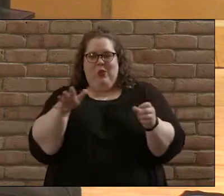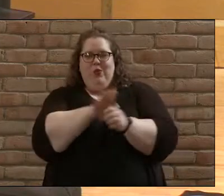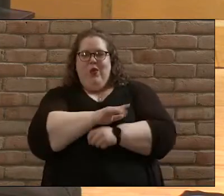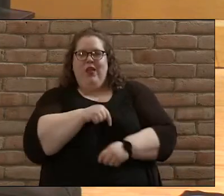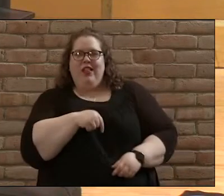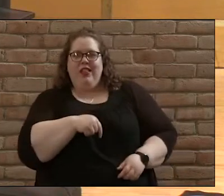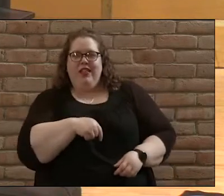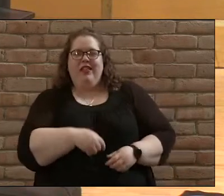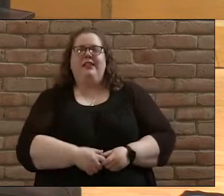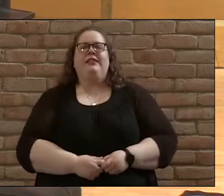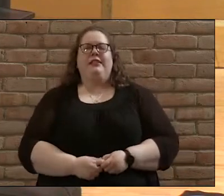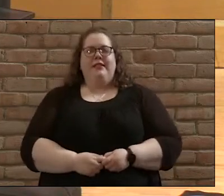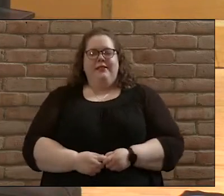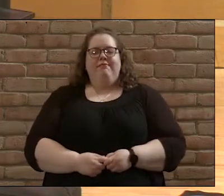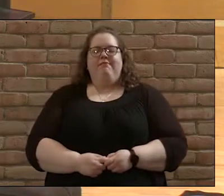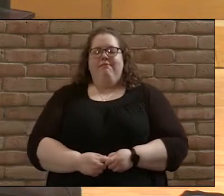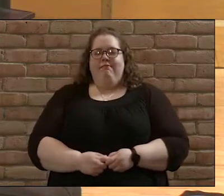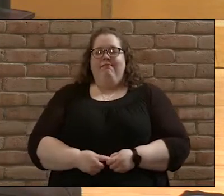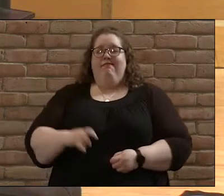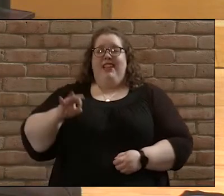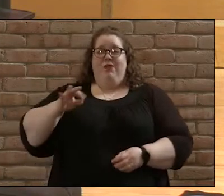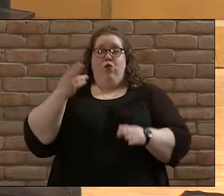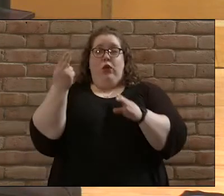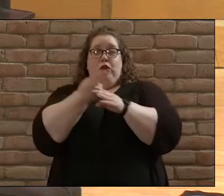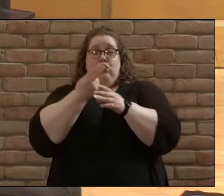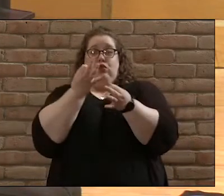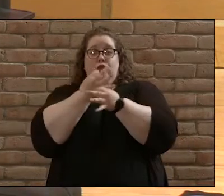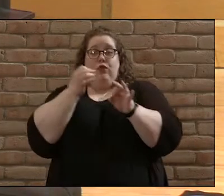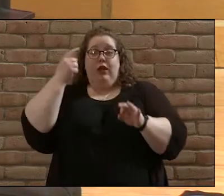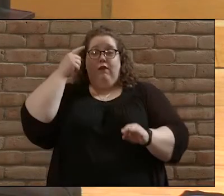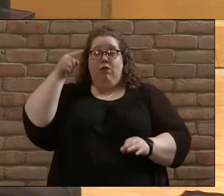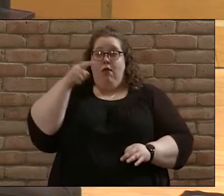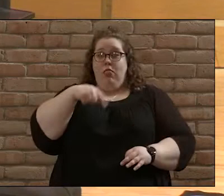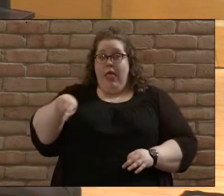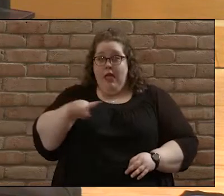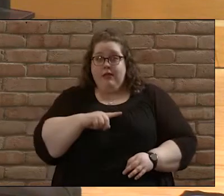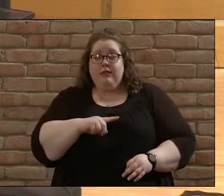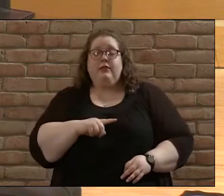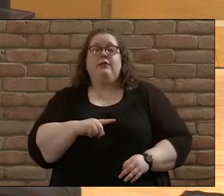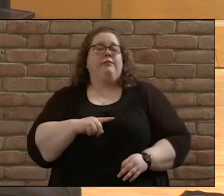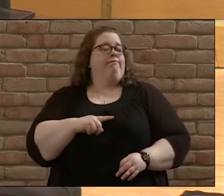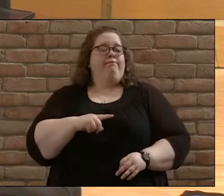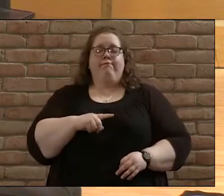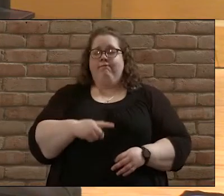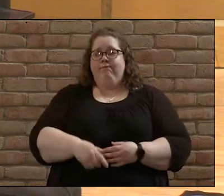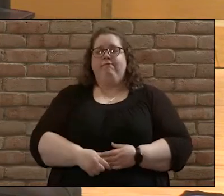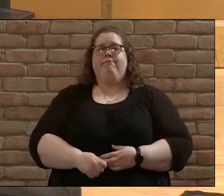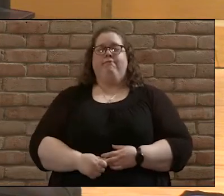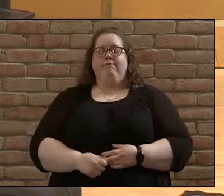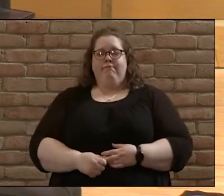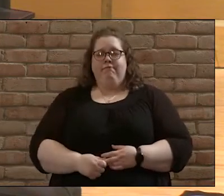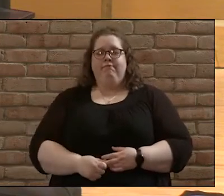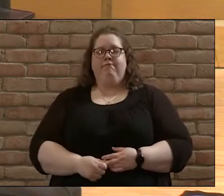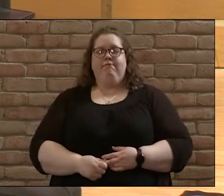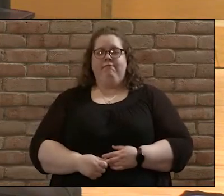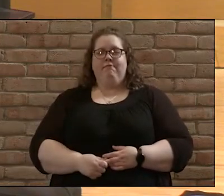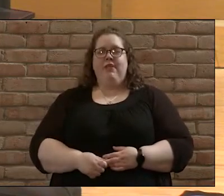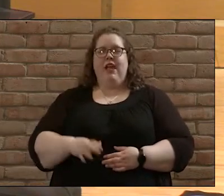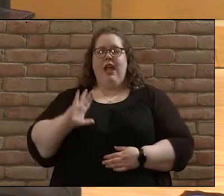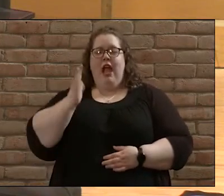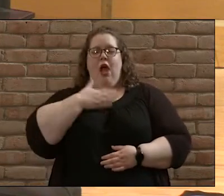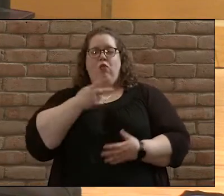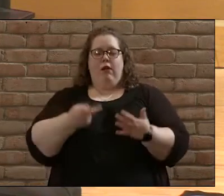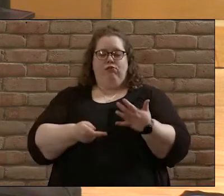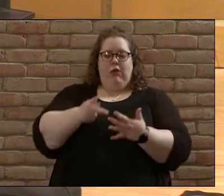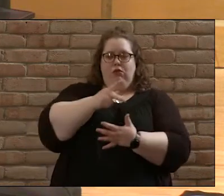See, friends, if this is what we use our freedom for, if this is the things that we